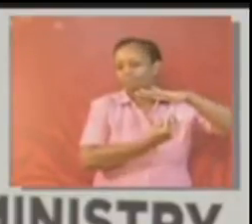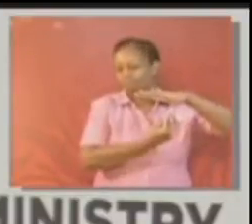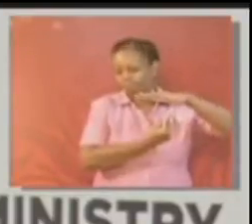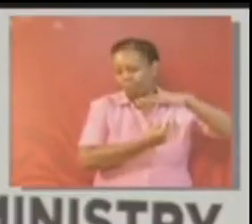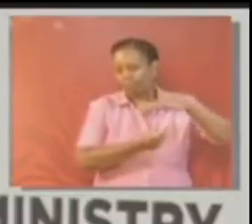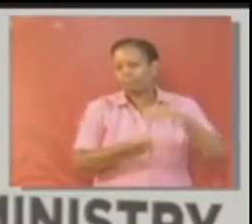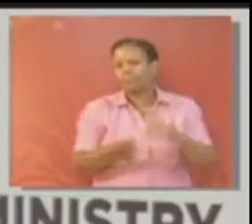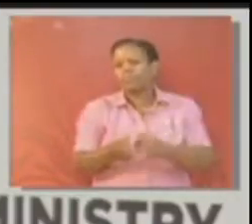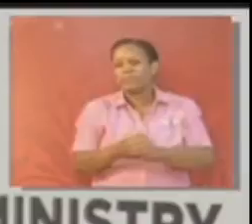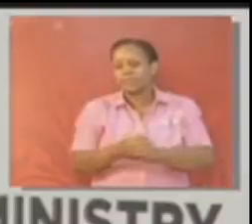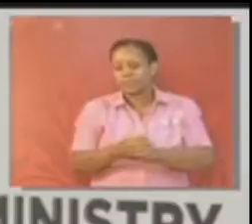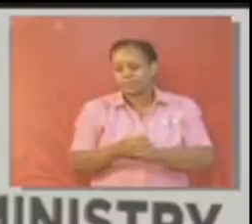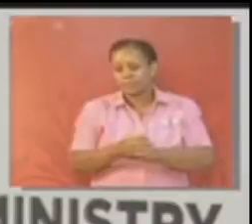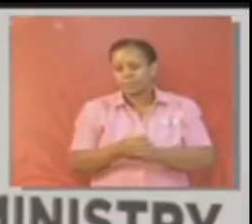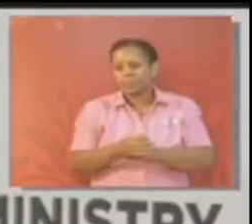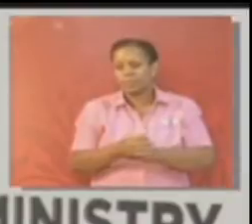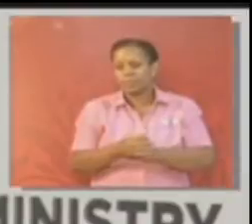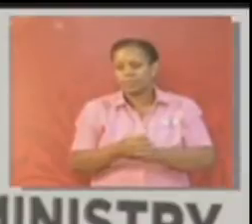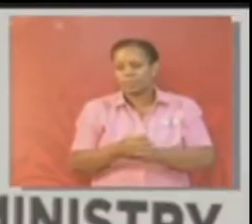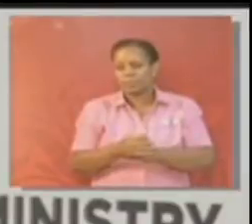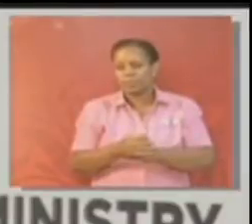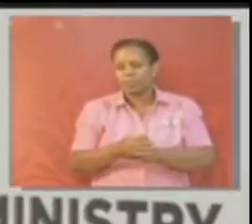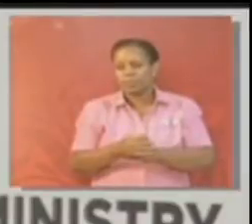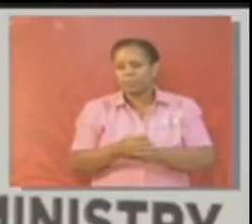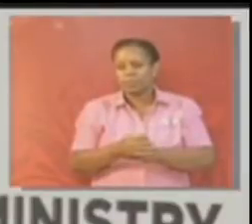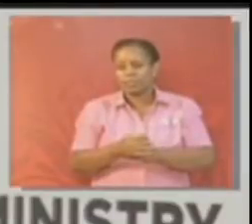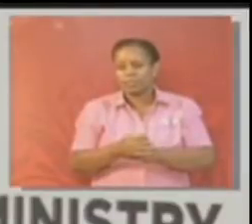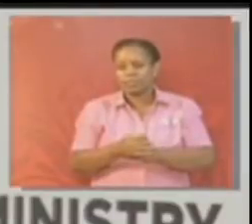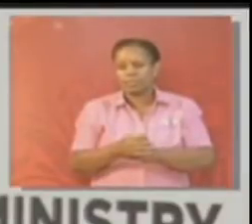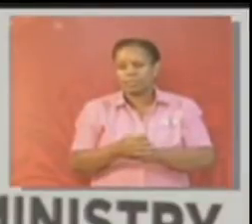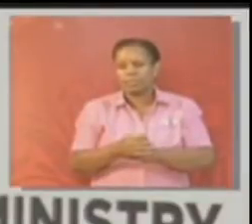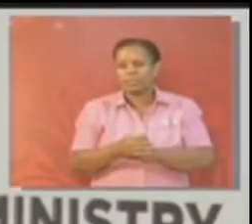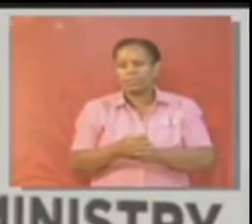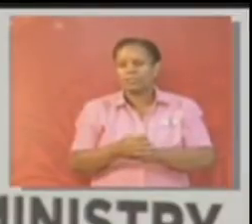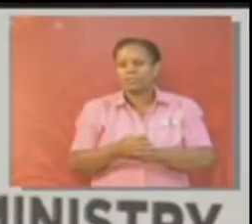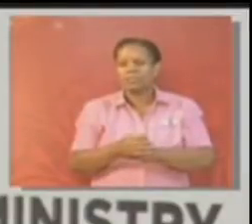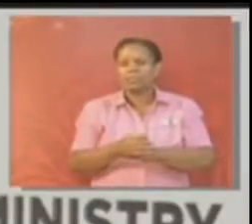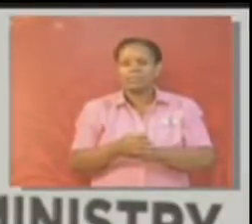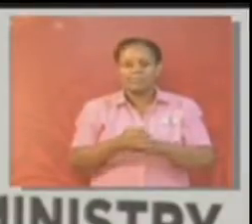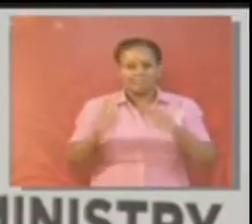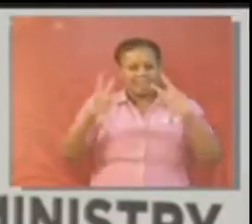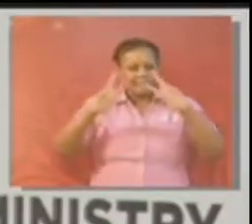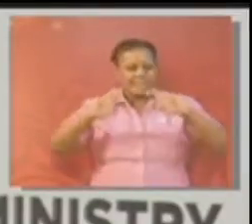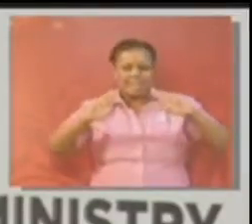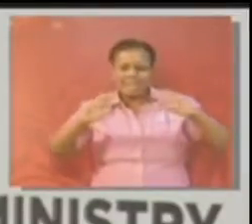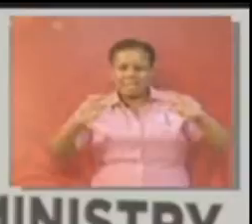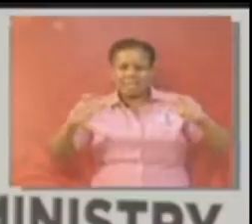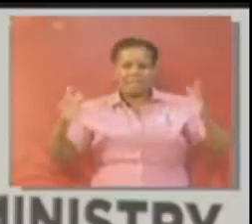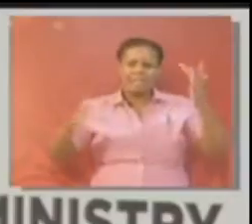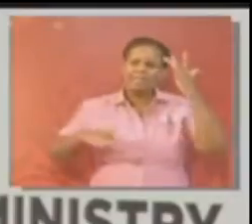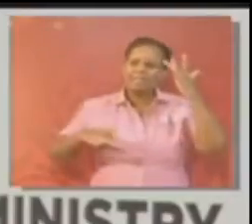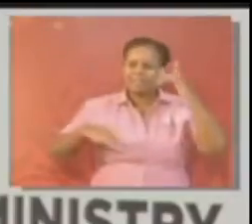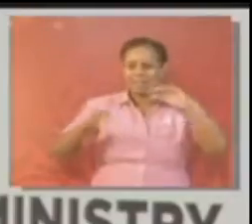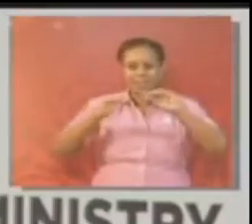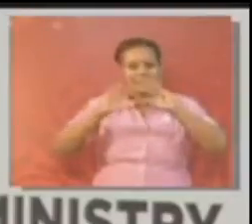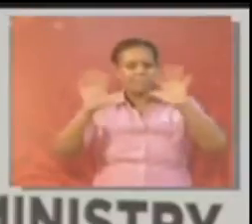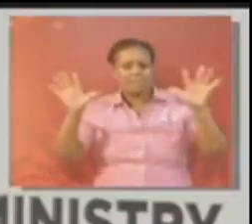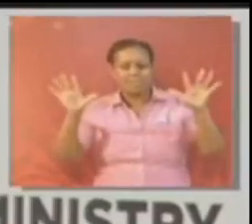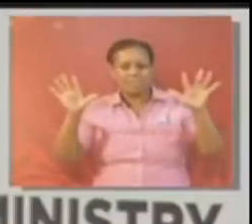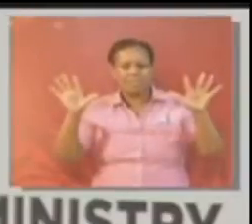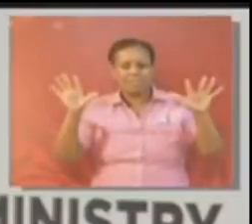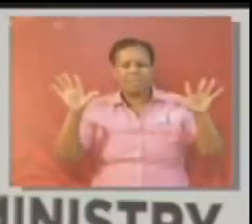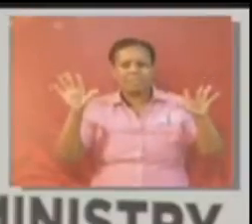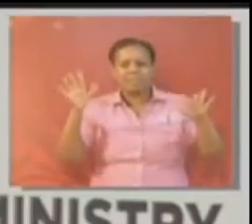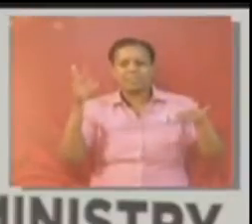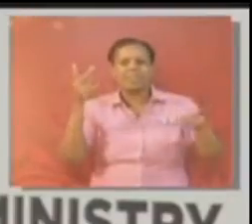when you look at the epidemiological trend, yes, you're seeing in certain counties a greater proportion of persons, 20 to, let us say, 50, that